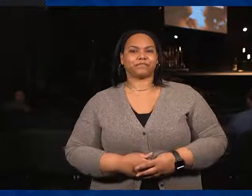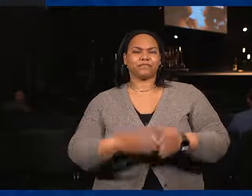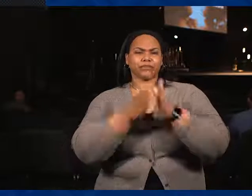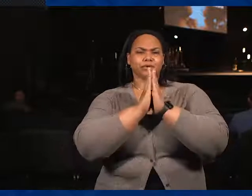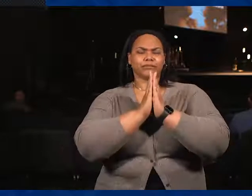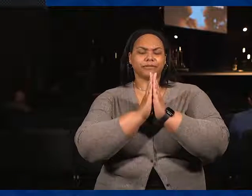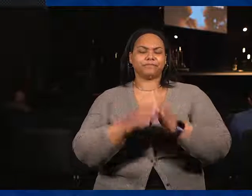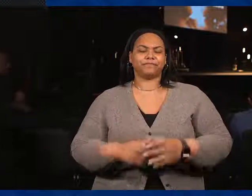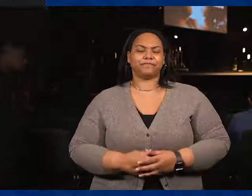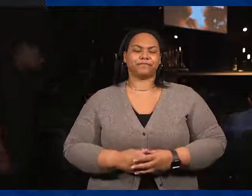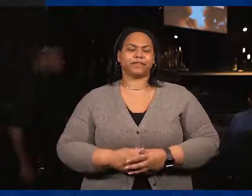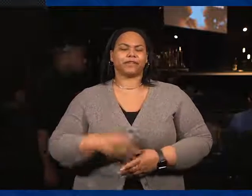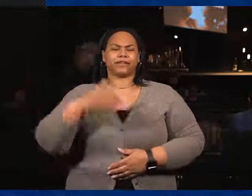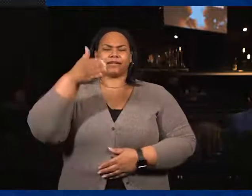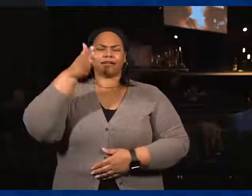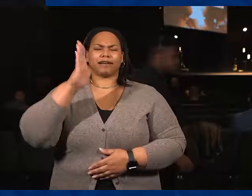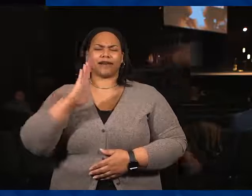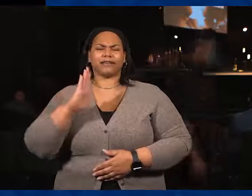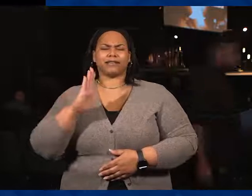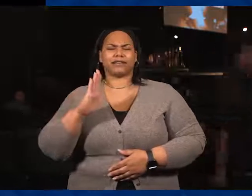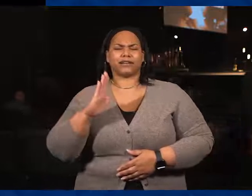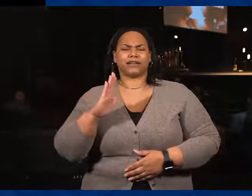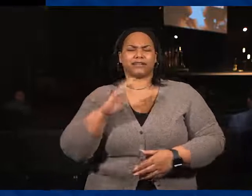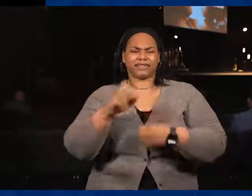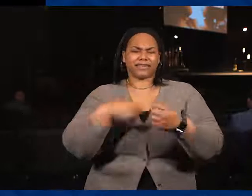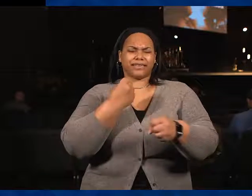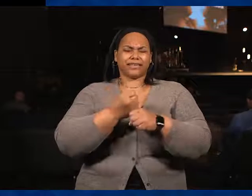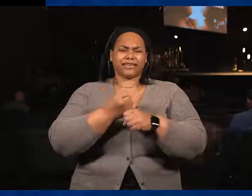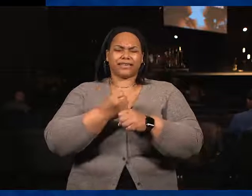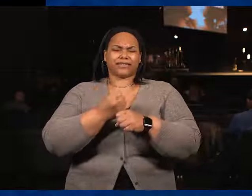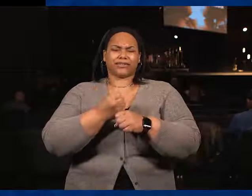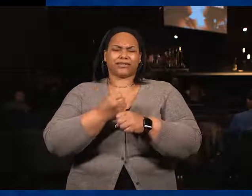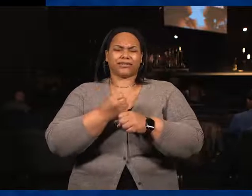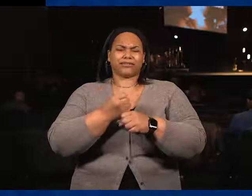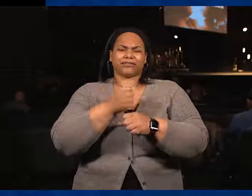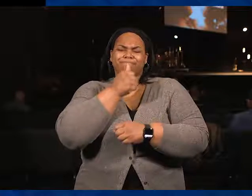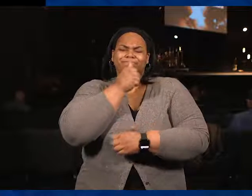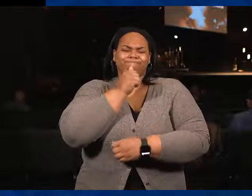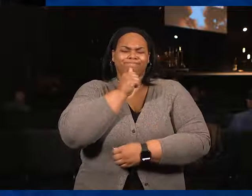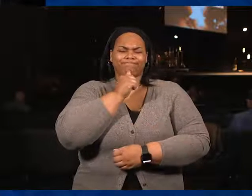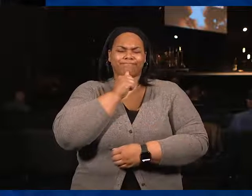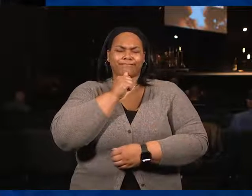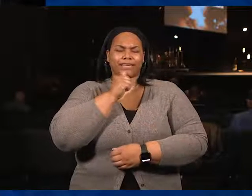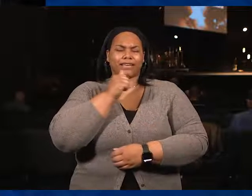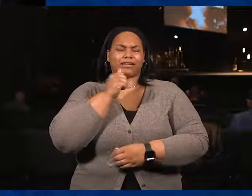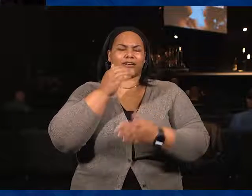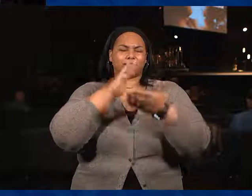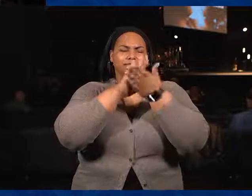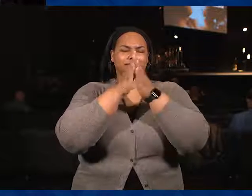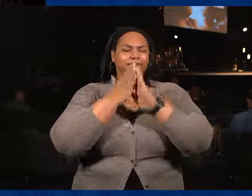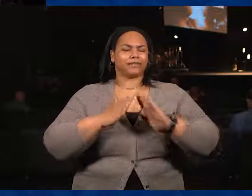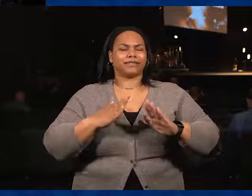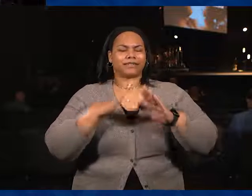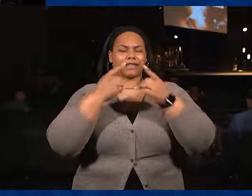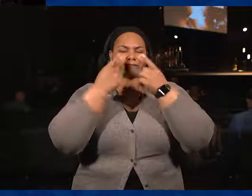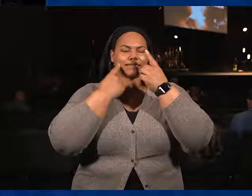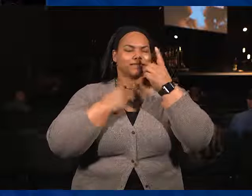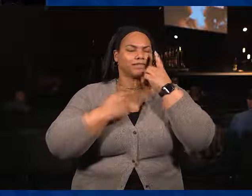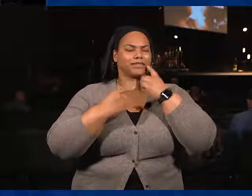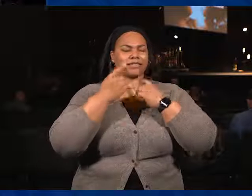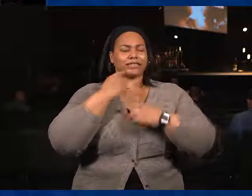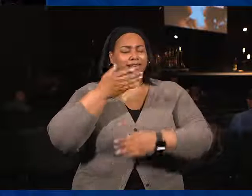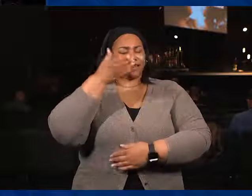you pray with me? God of our weary years, God of our silent tears, God who has brought us thus